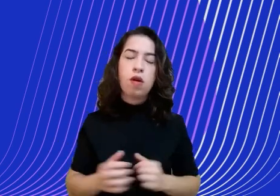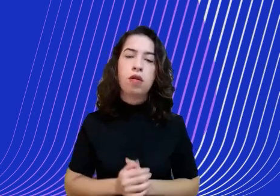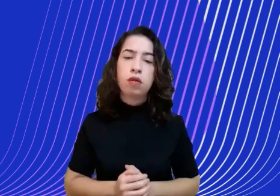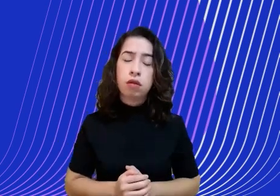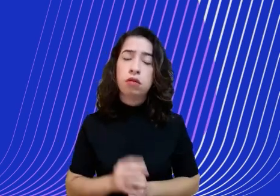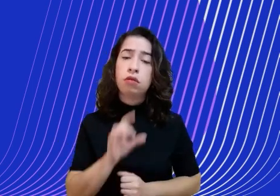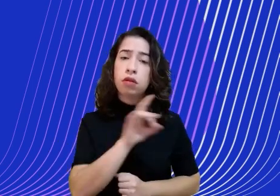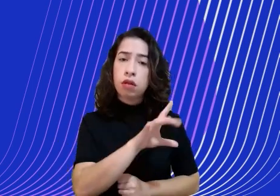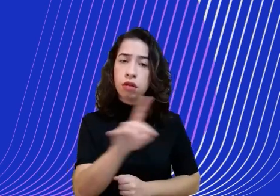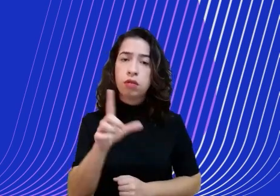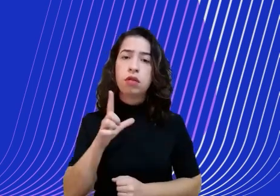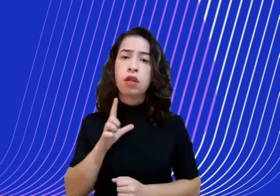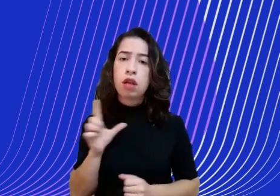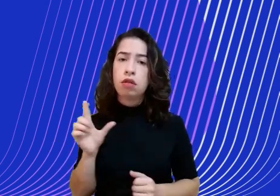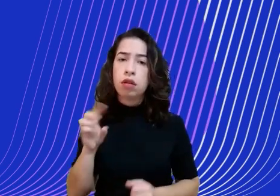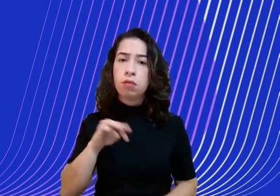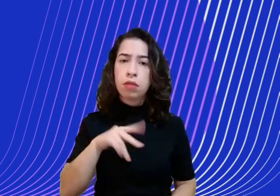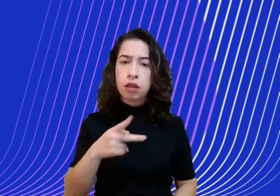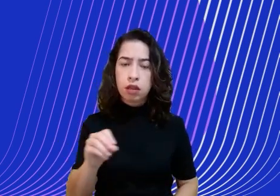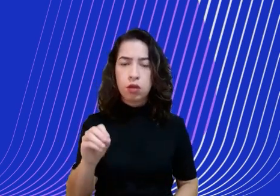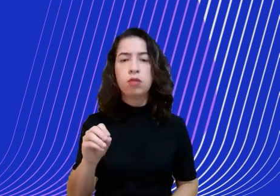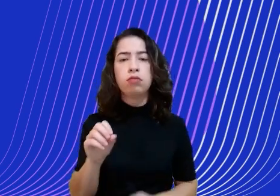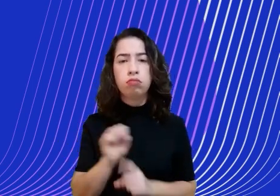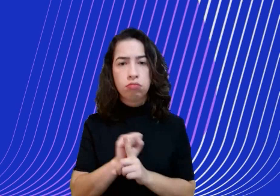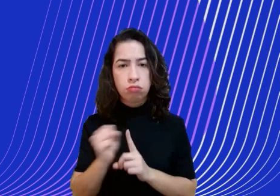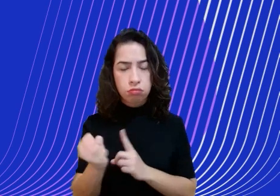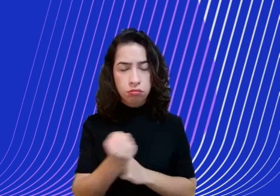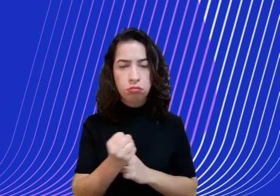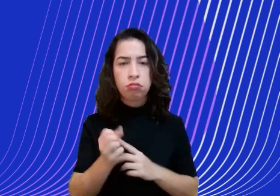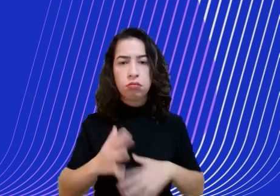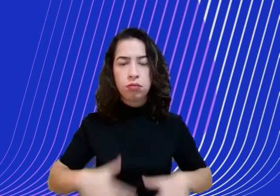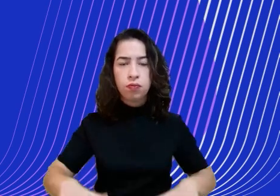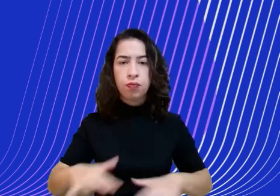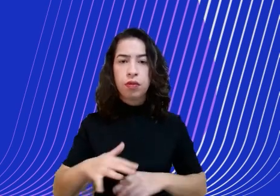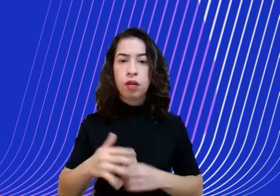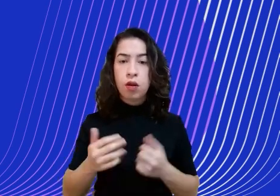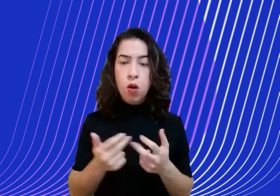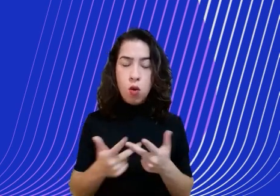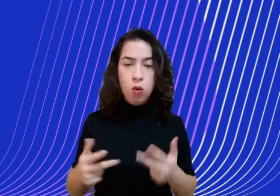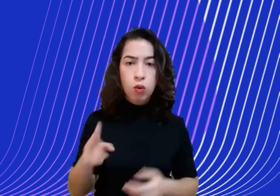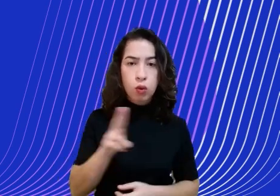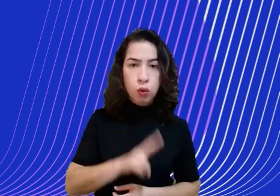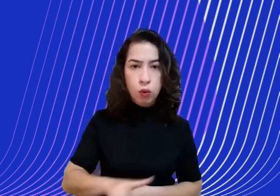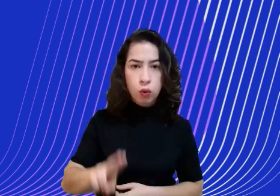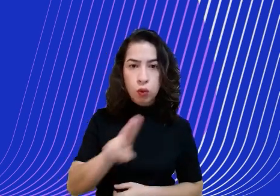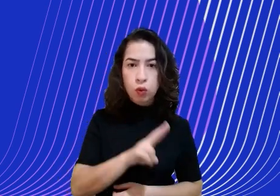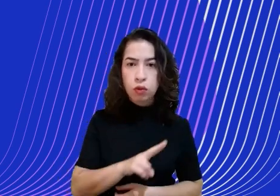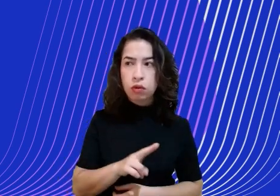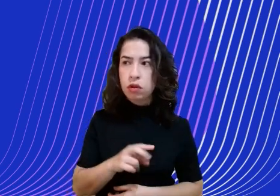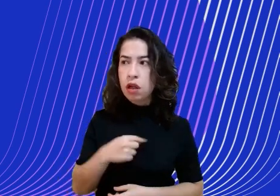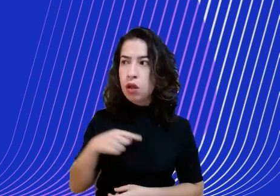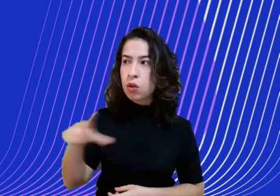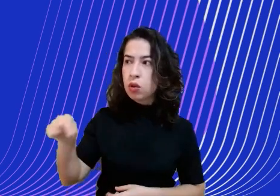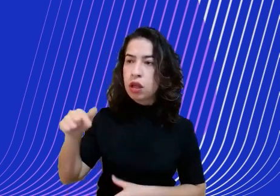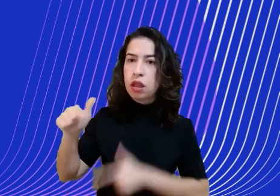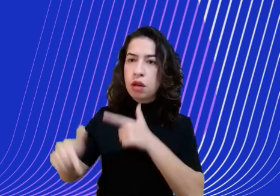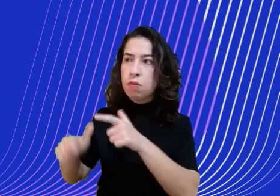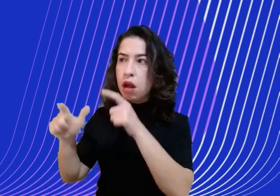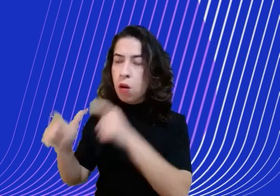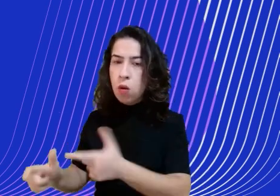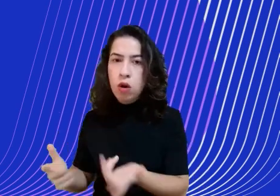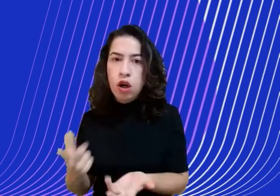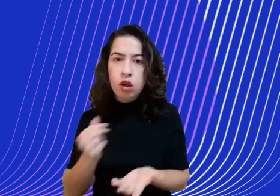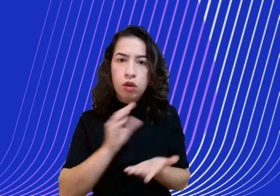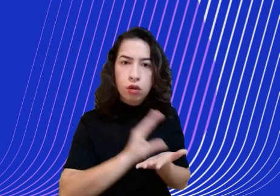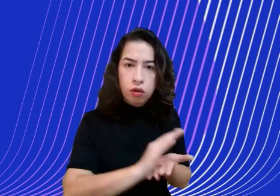a social mission, and the act of consuming, of where we decide to work, and about